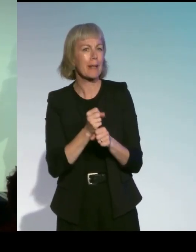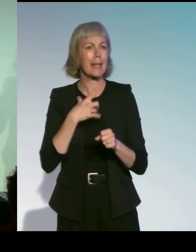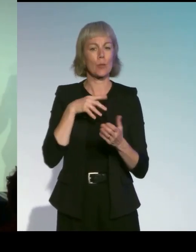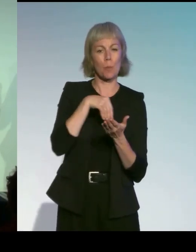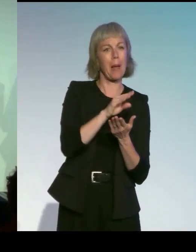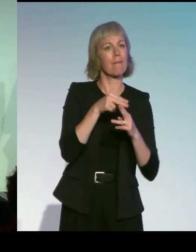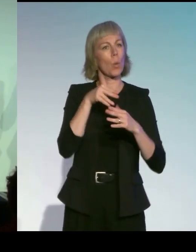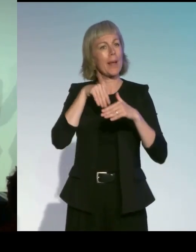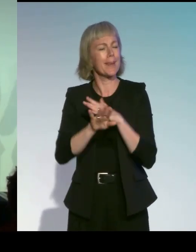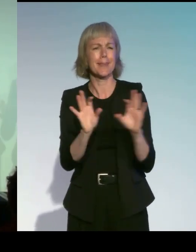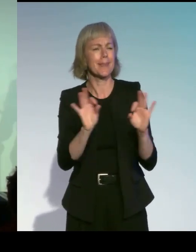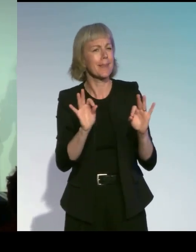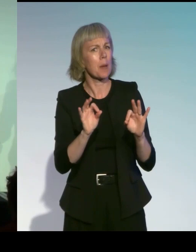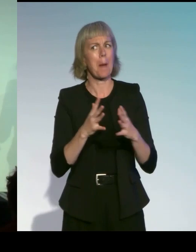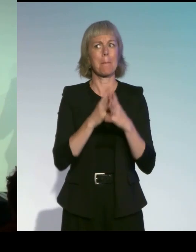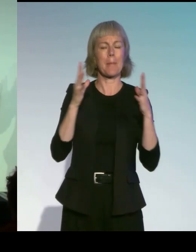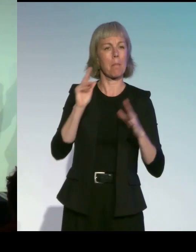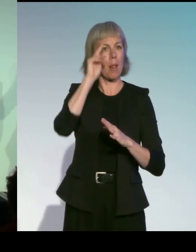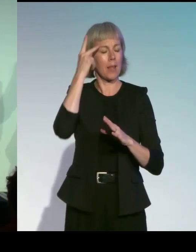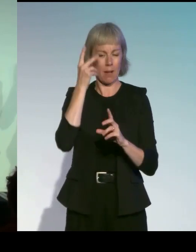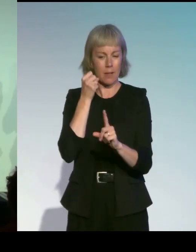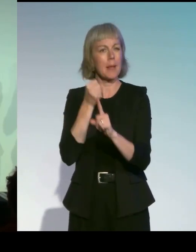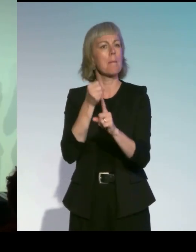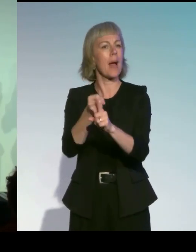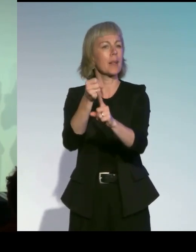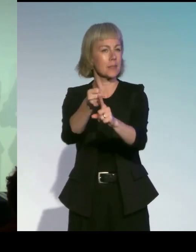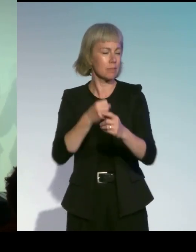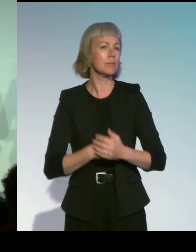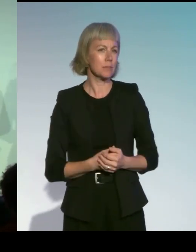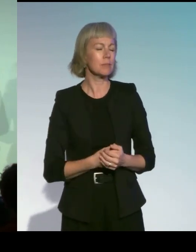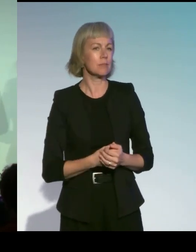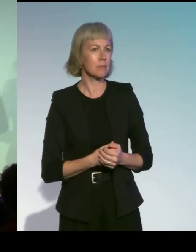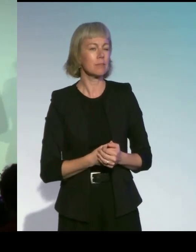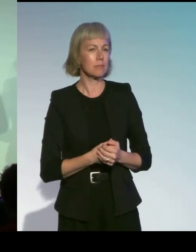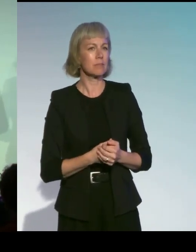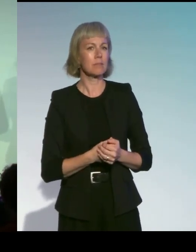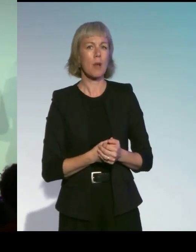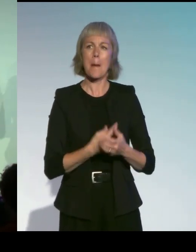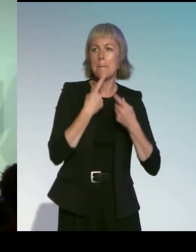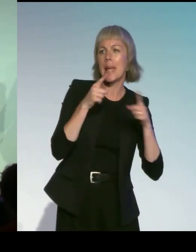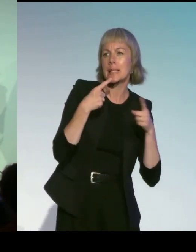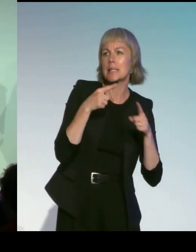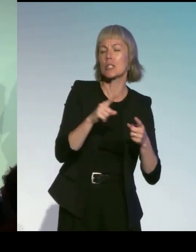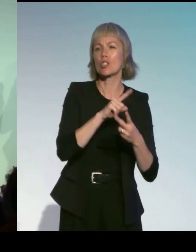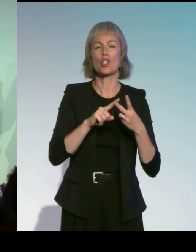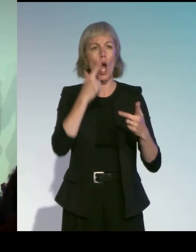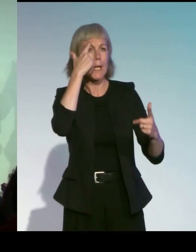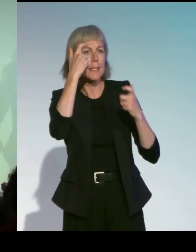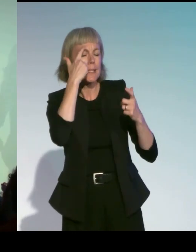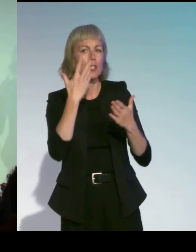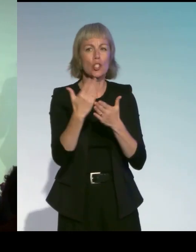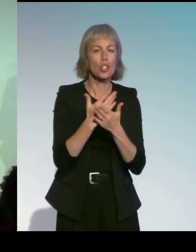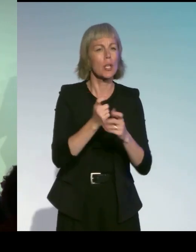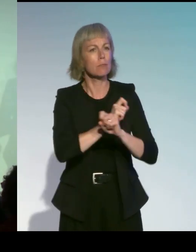entry, but they have hugely political impacts, in terms of branding around messages, around ideas,